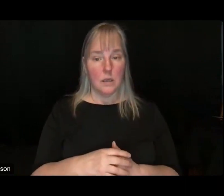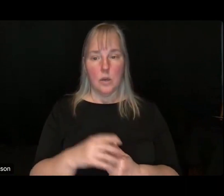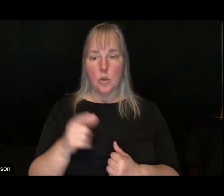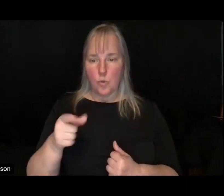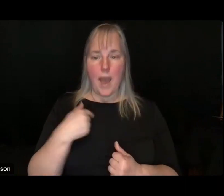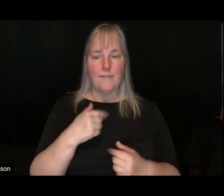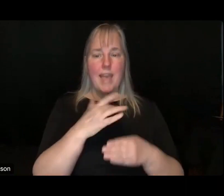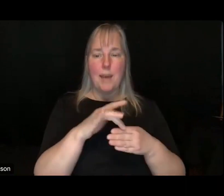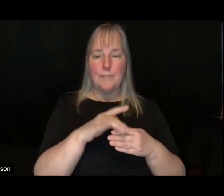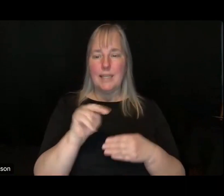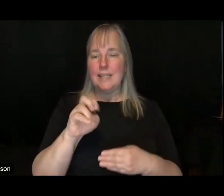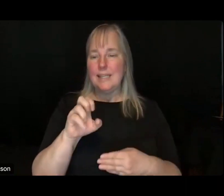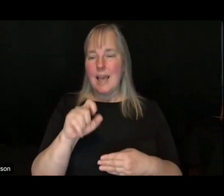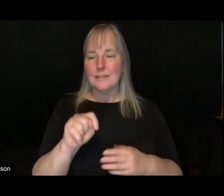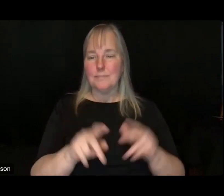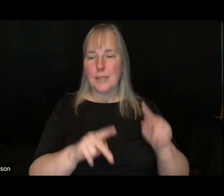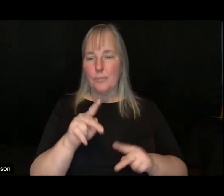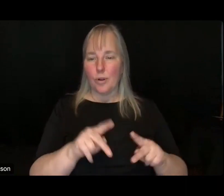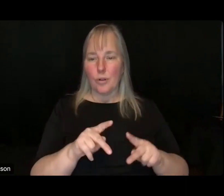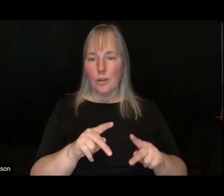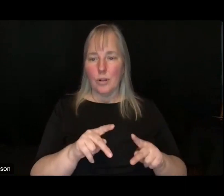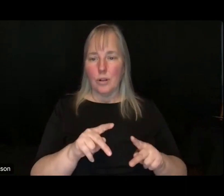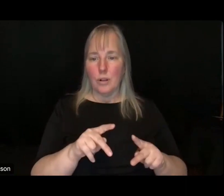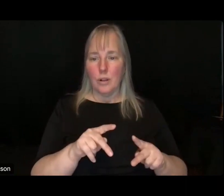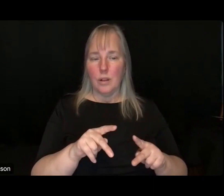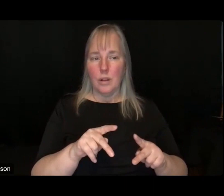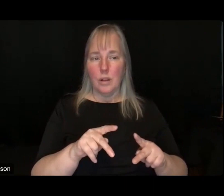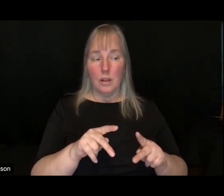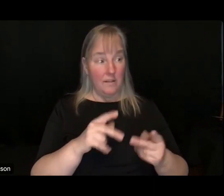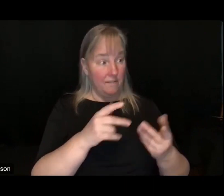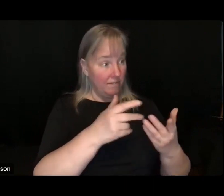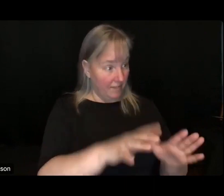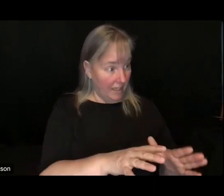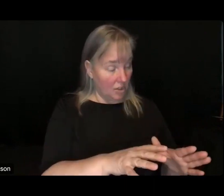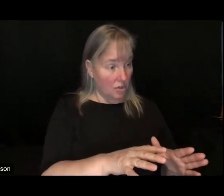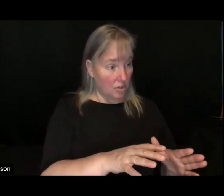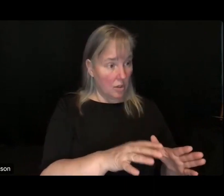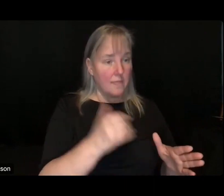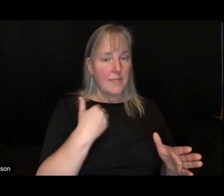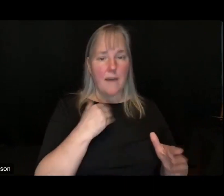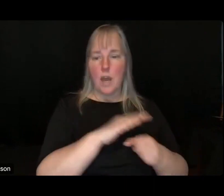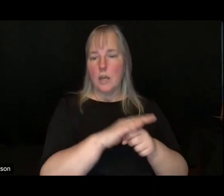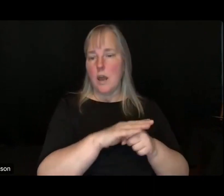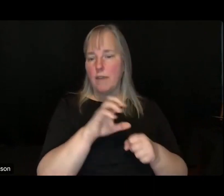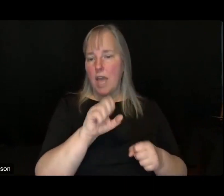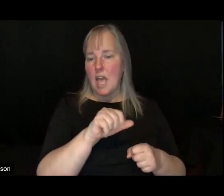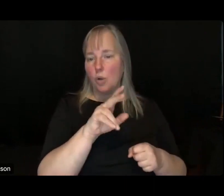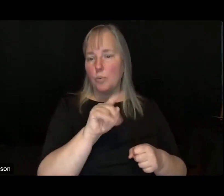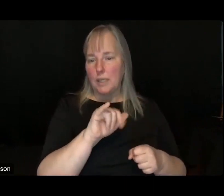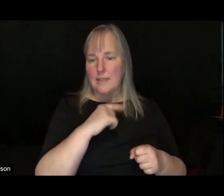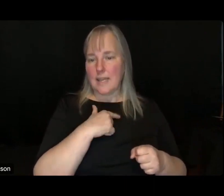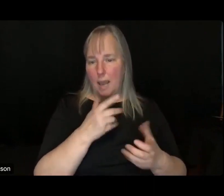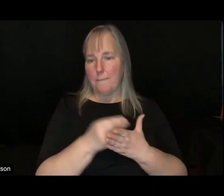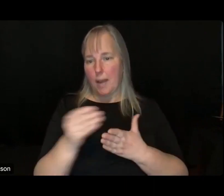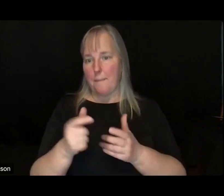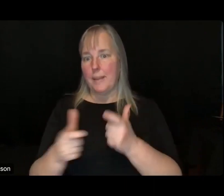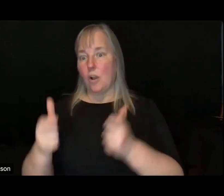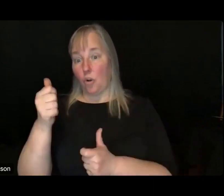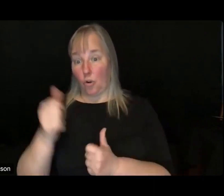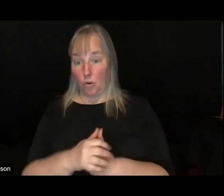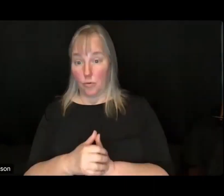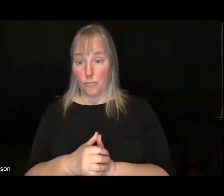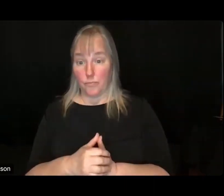empty nesters. They're going bigger. They have the equity to go bigger. And could that be